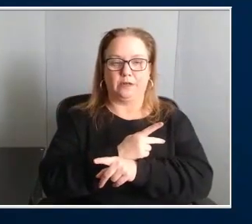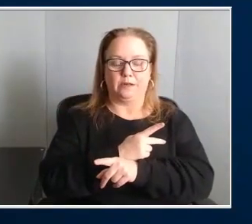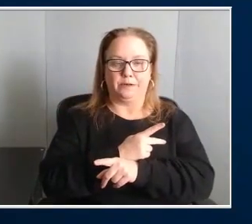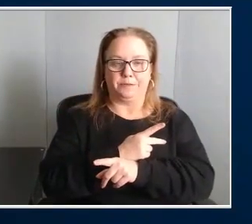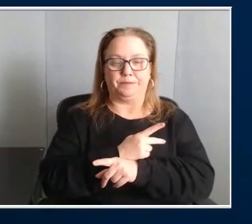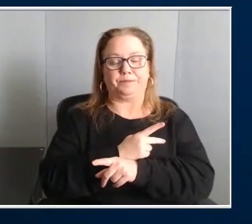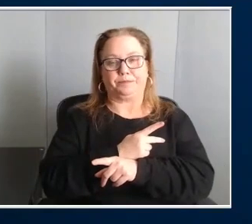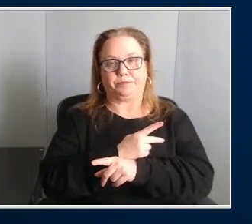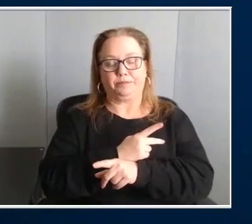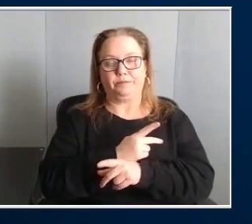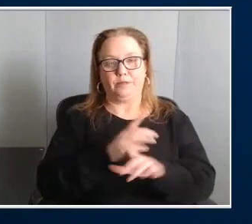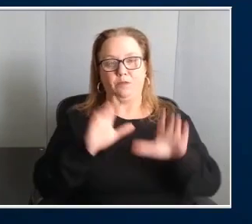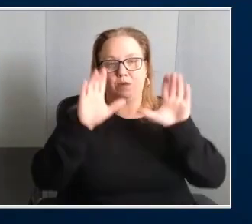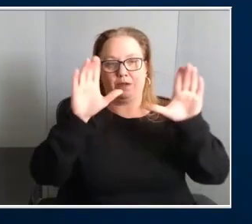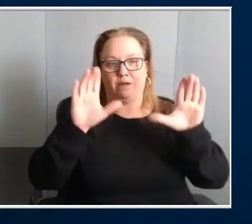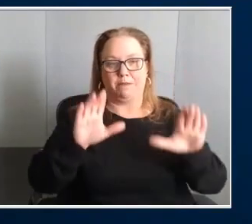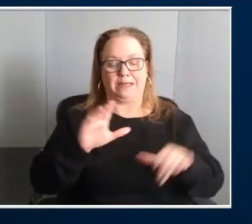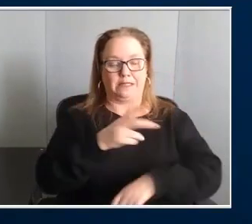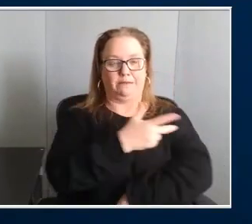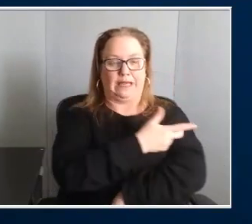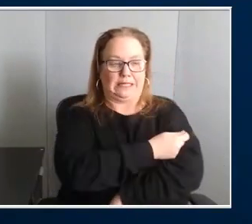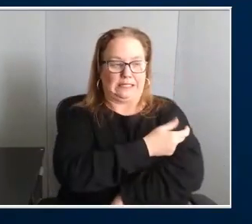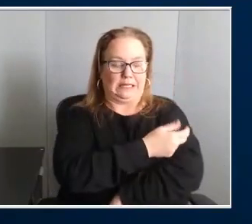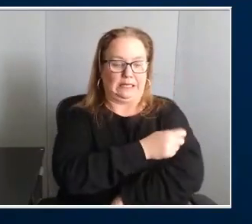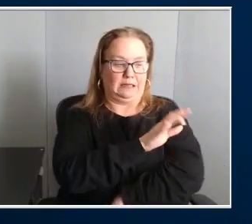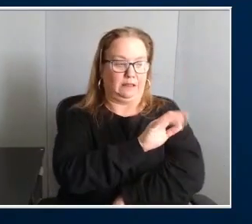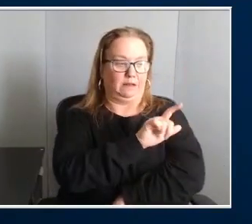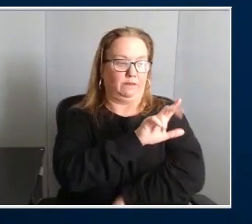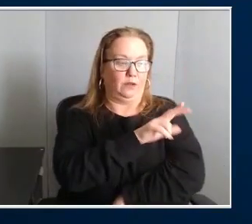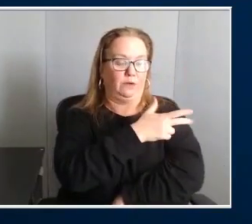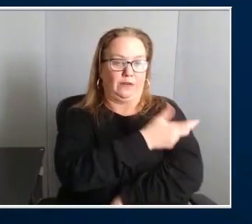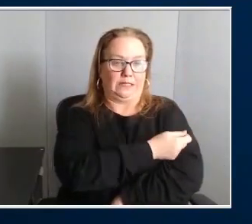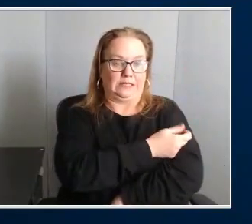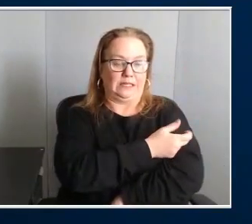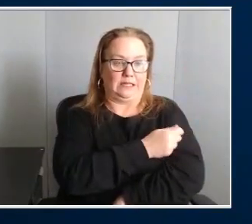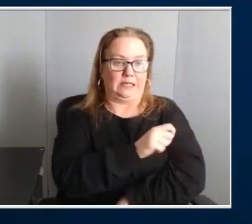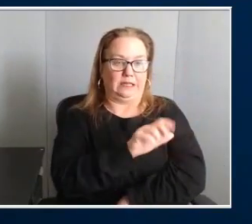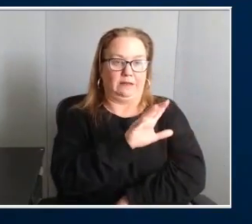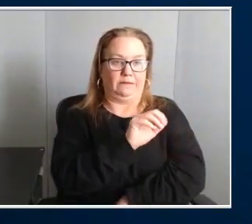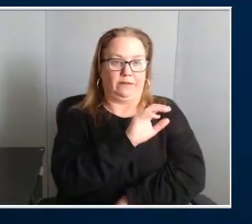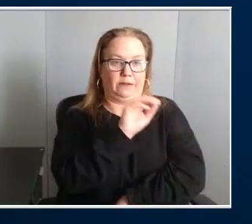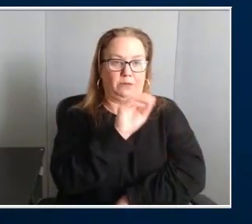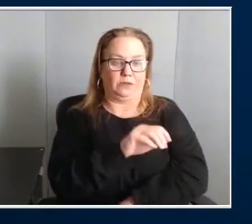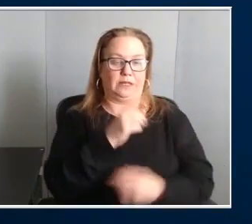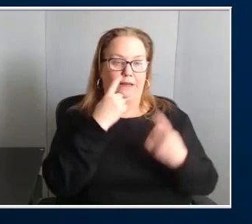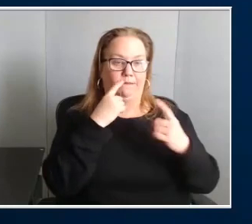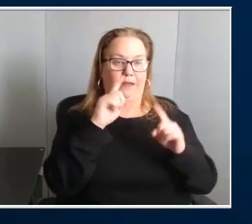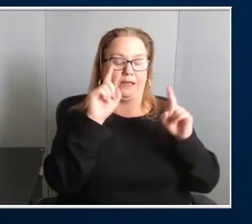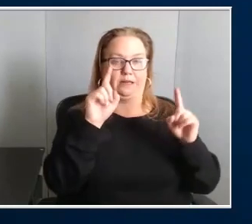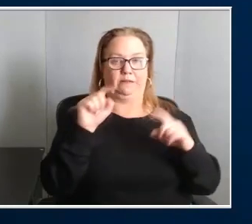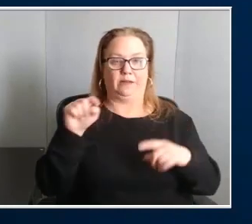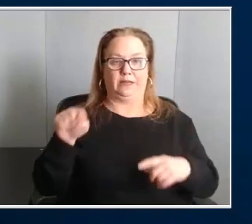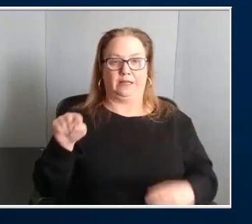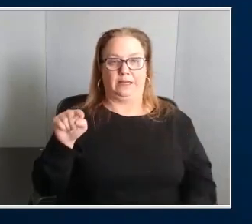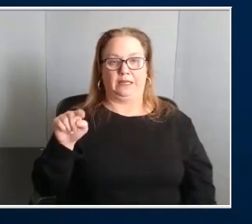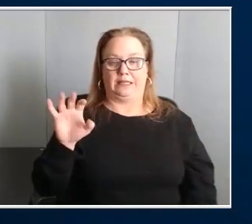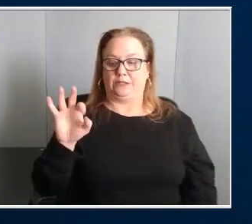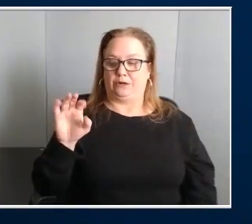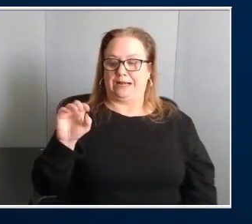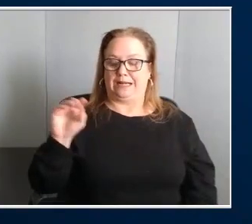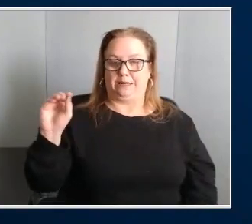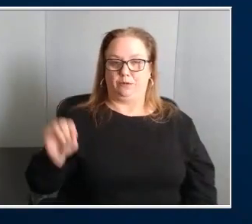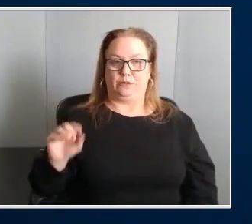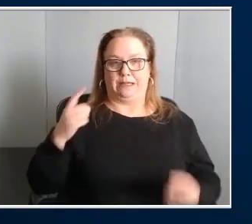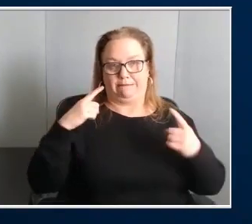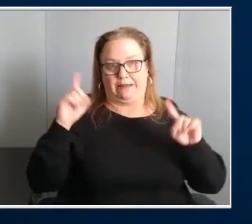fortunately, we have an amazing vaccine. If you think about the influenza vaccine, Hawkeye, it's only 50% effective. Yeah. And these are like 90% effective.